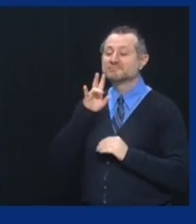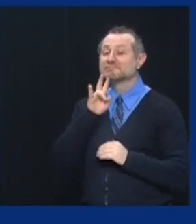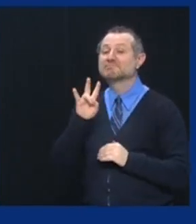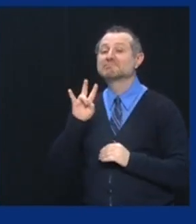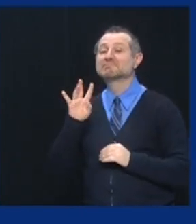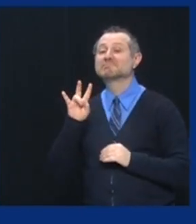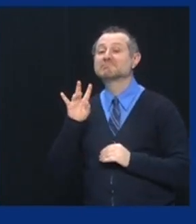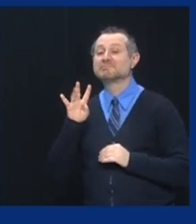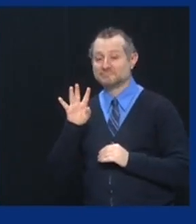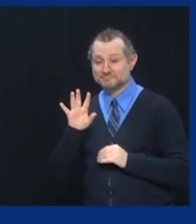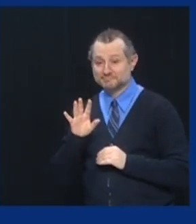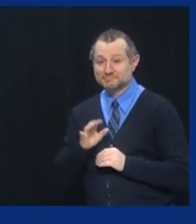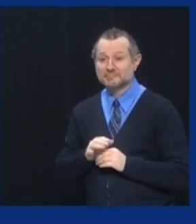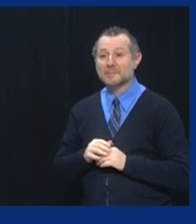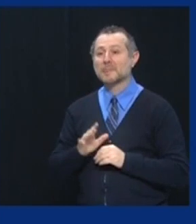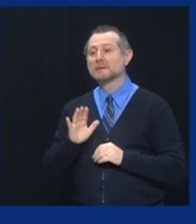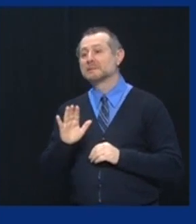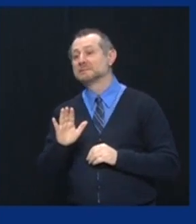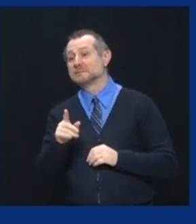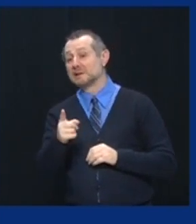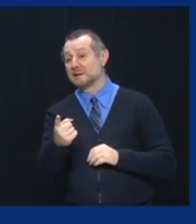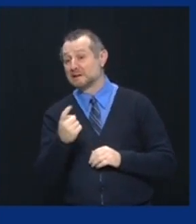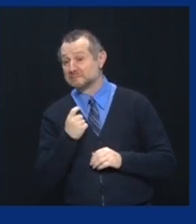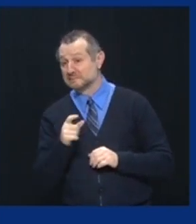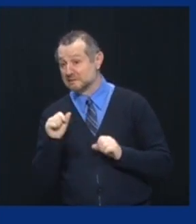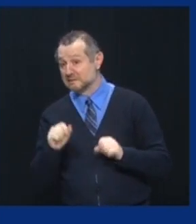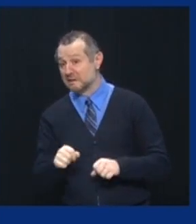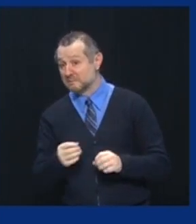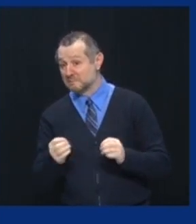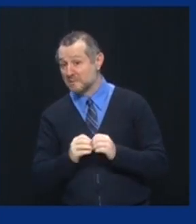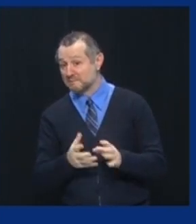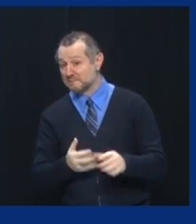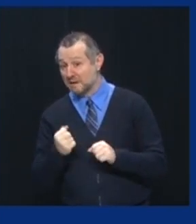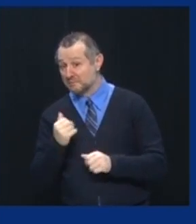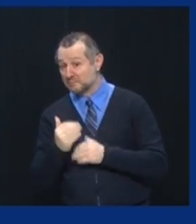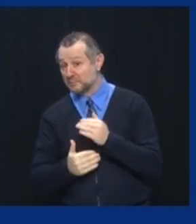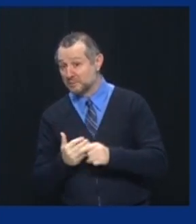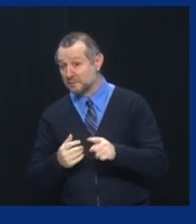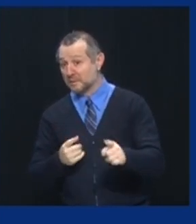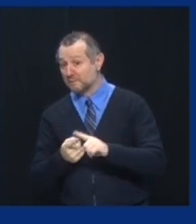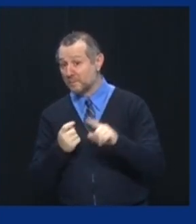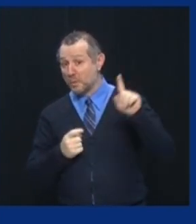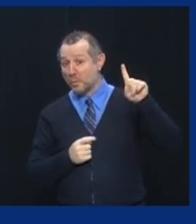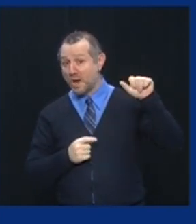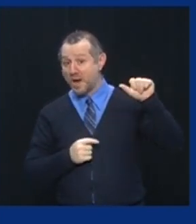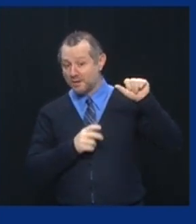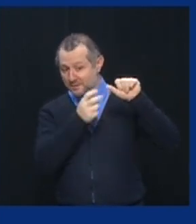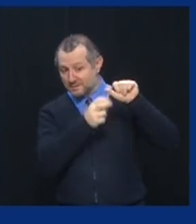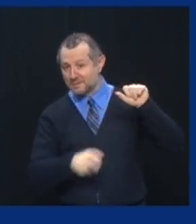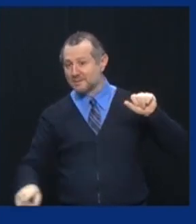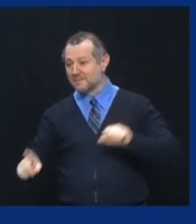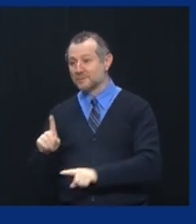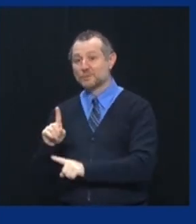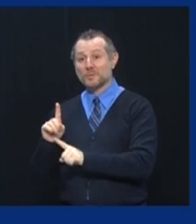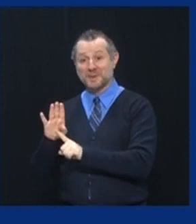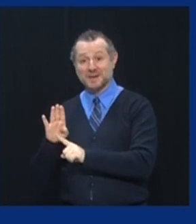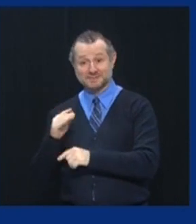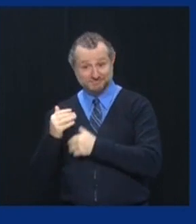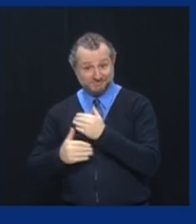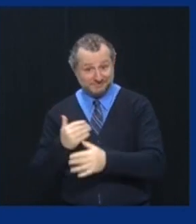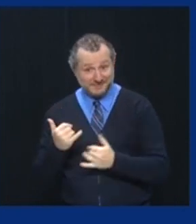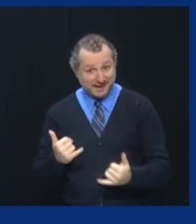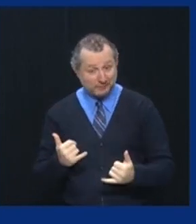Could you move a little faster from healthcare workers? Look, if you have a